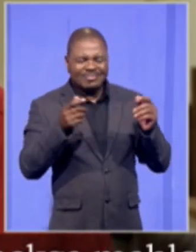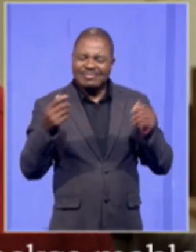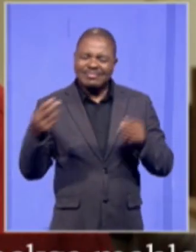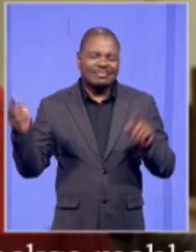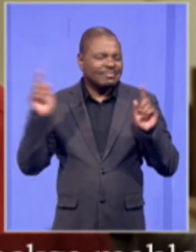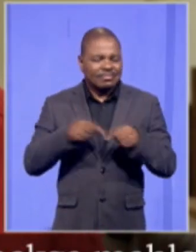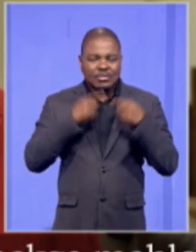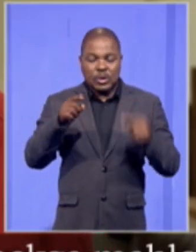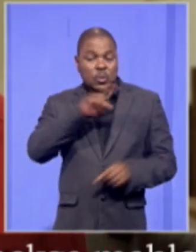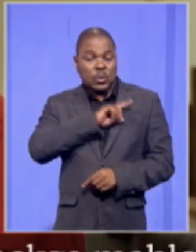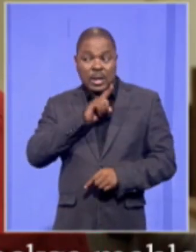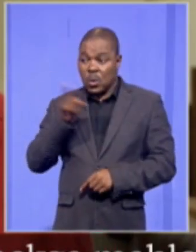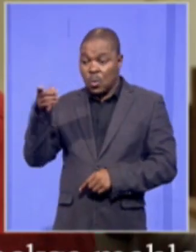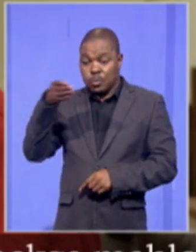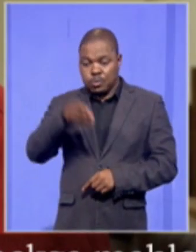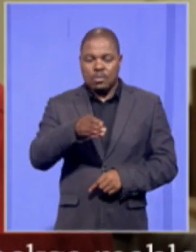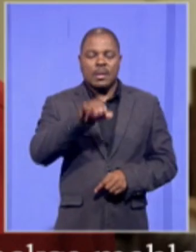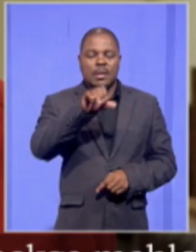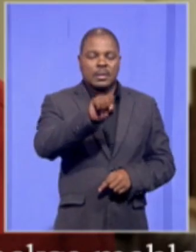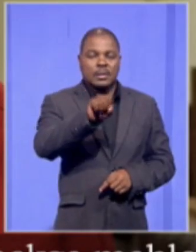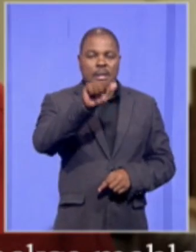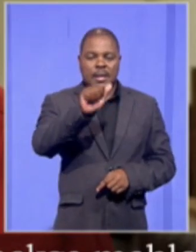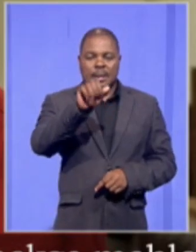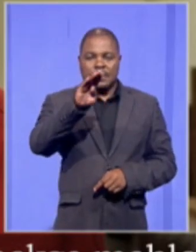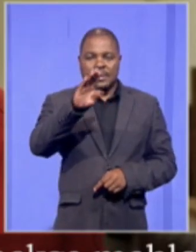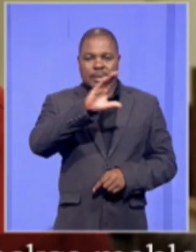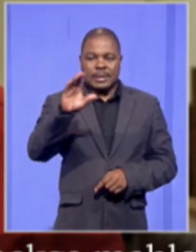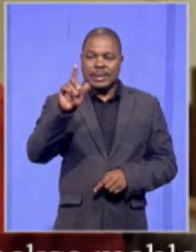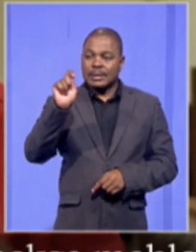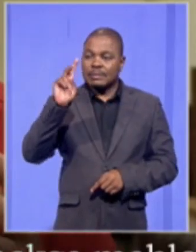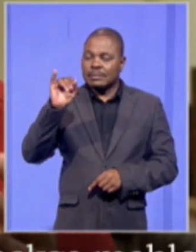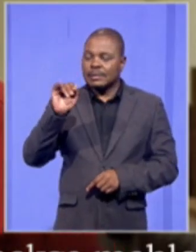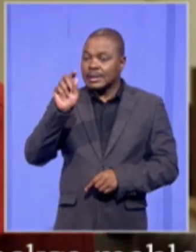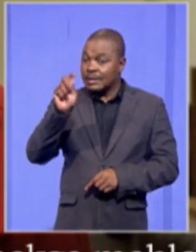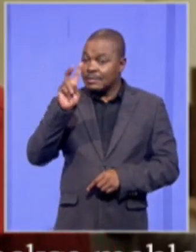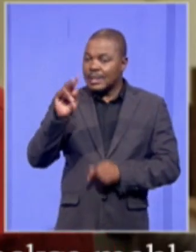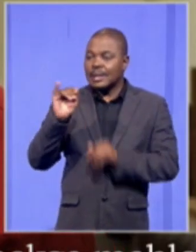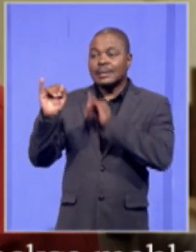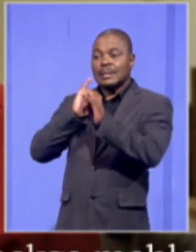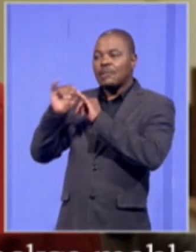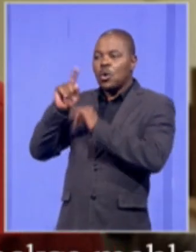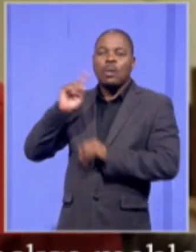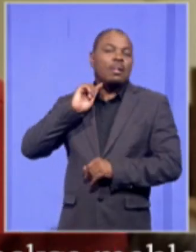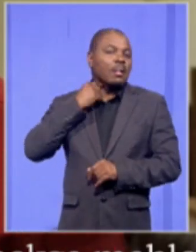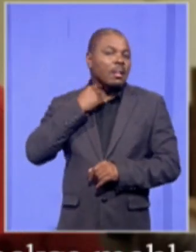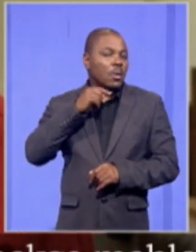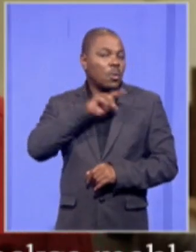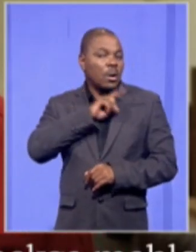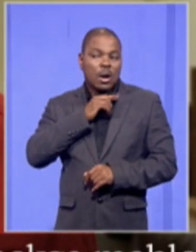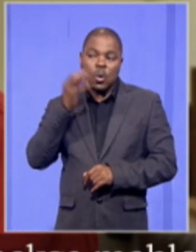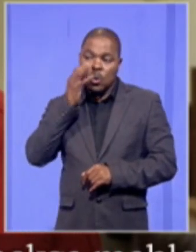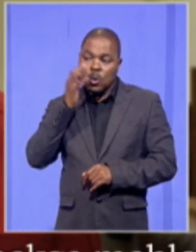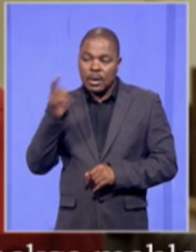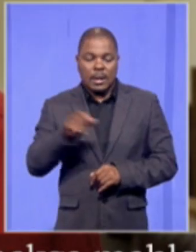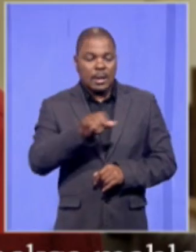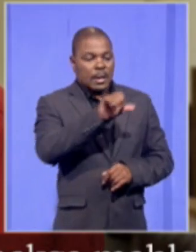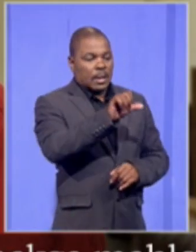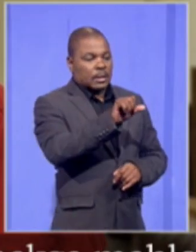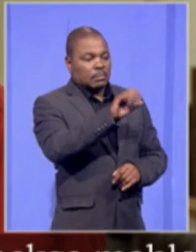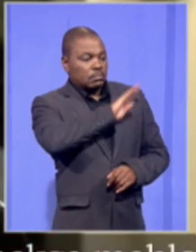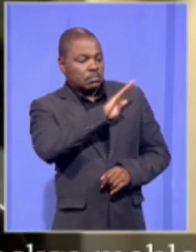in an SABC TV interview, saying that the SANDF is able to deal with the issue in